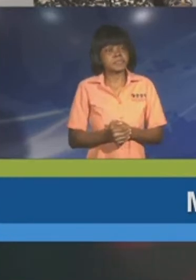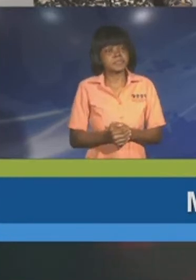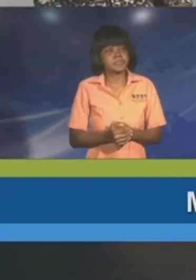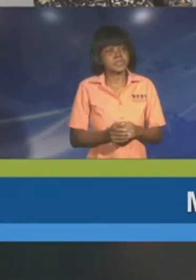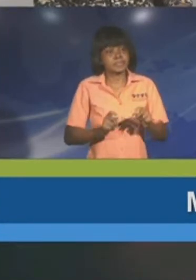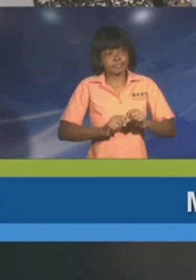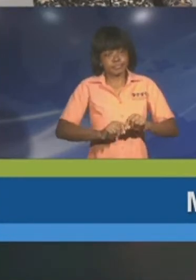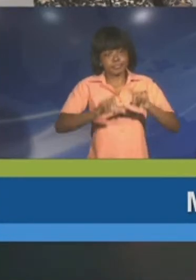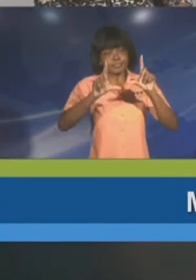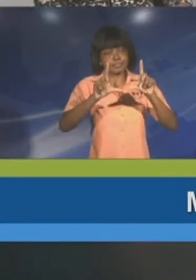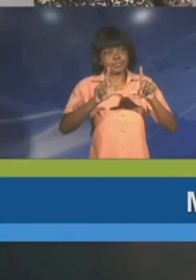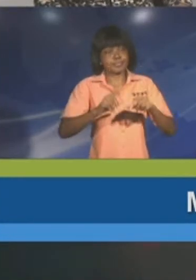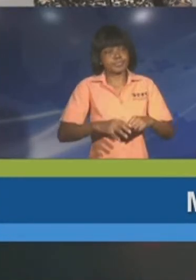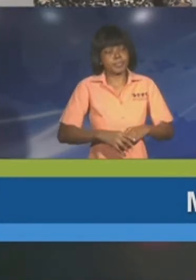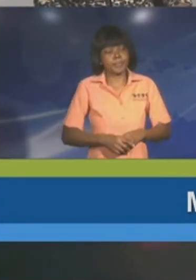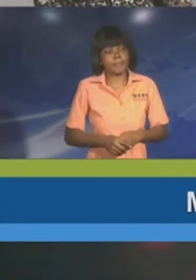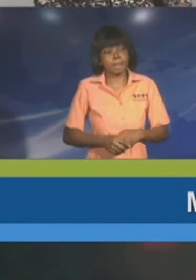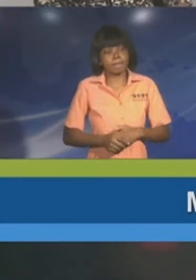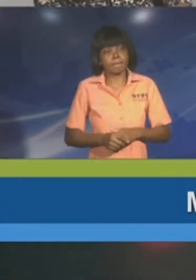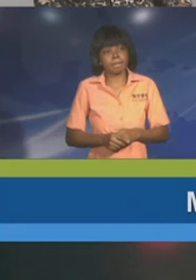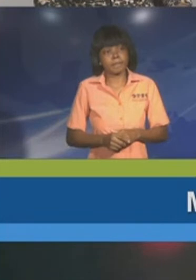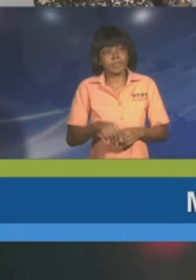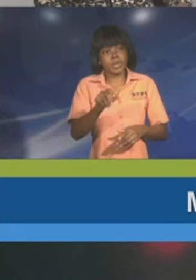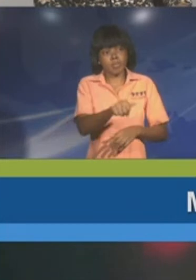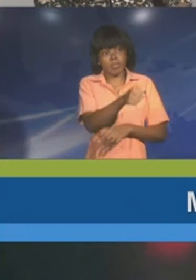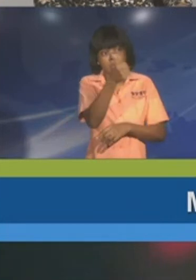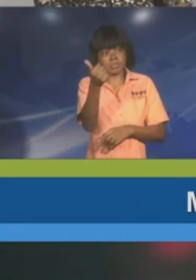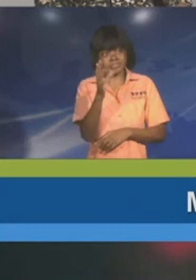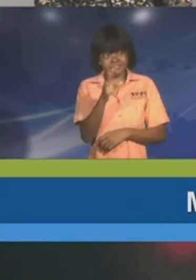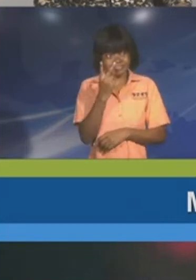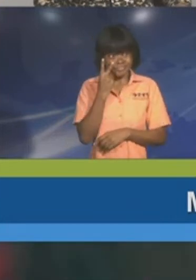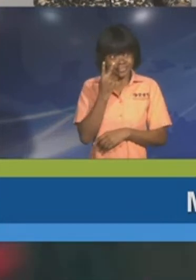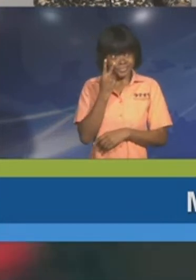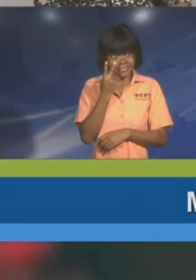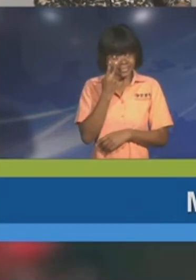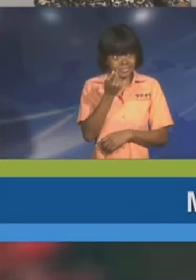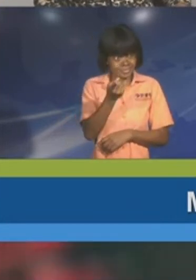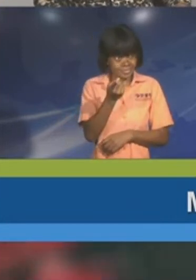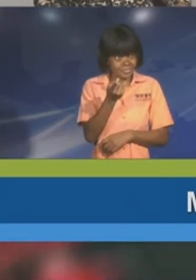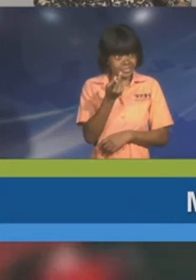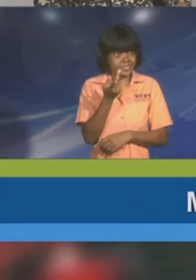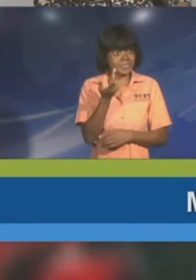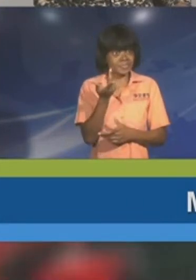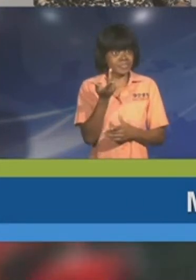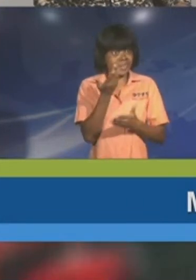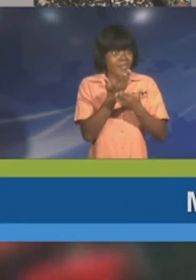is a lot more of, again, viruses. It's caused by Coxsackie, and it's hand, foot, and mouth